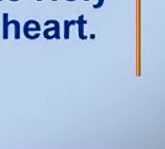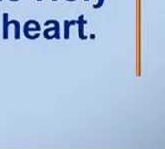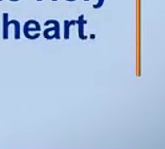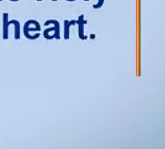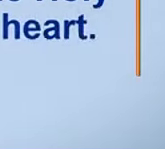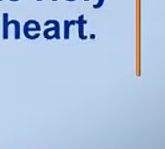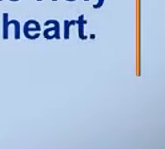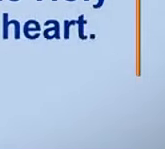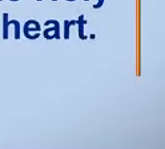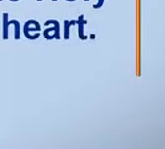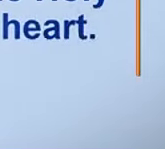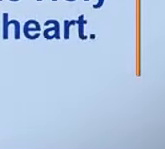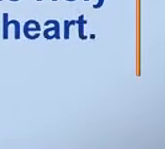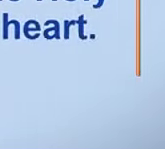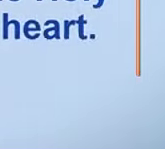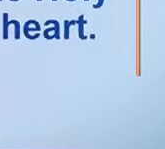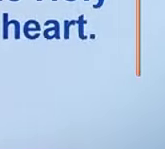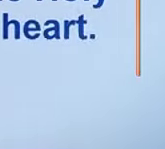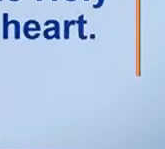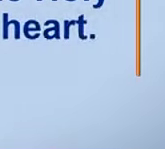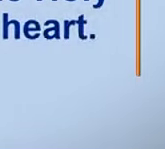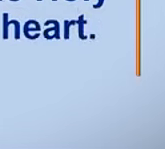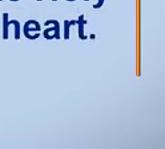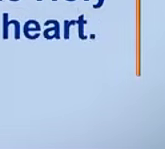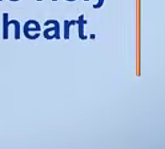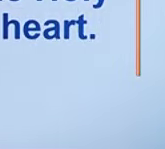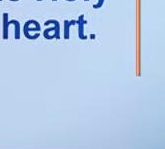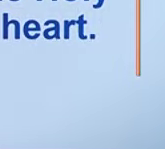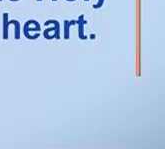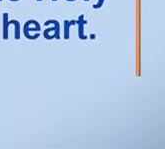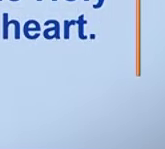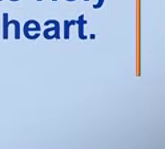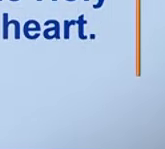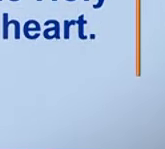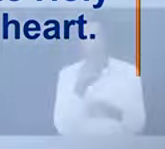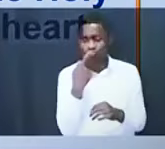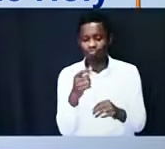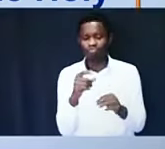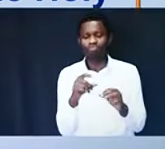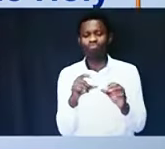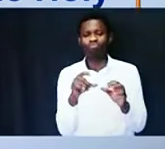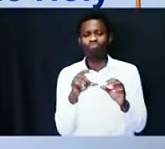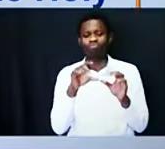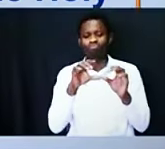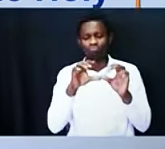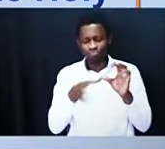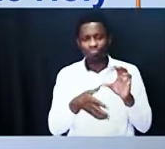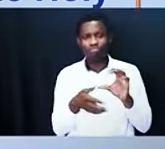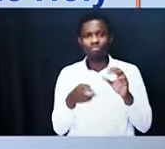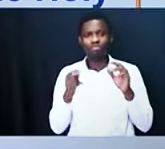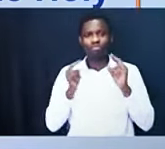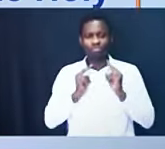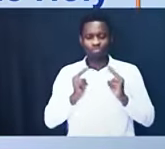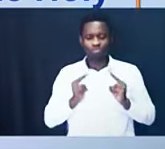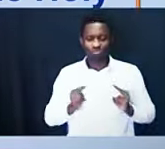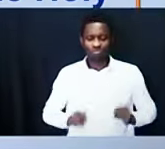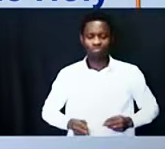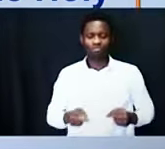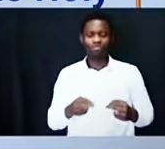the power of the Holy Ghost, who convicts the human